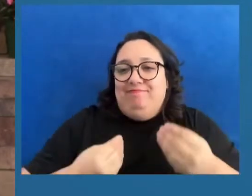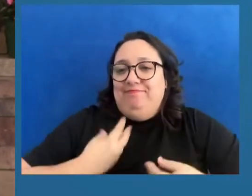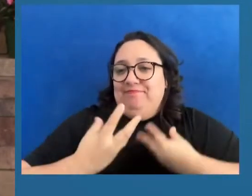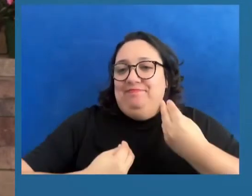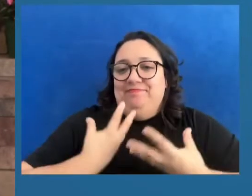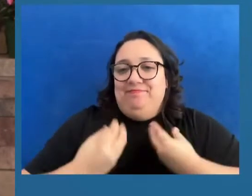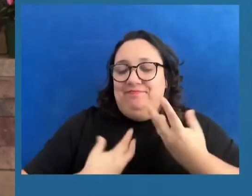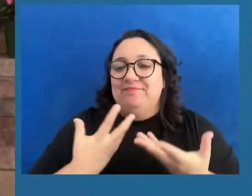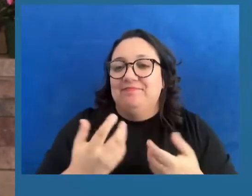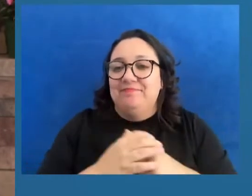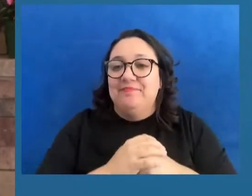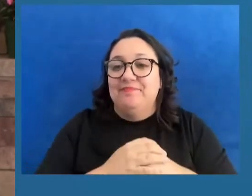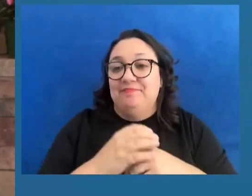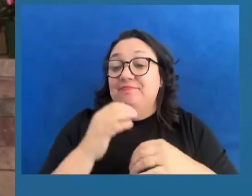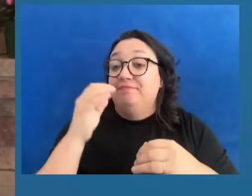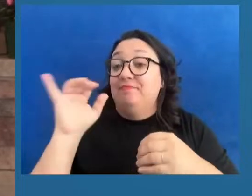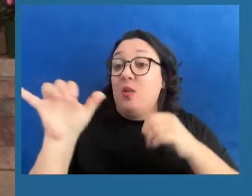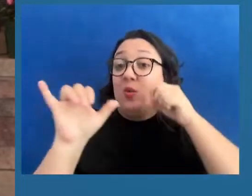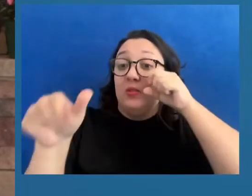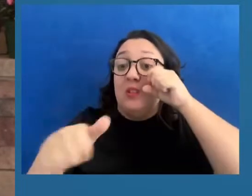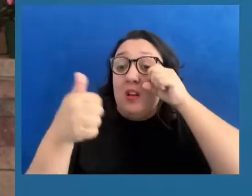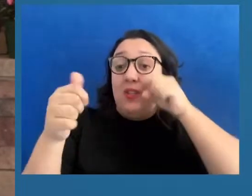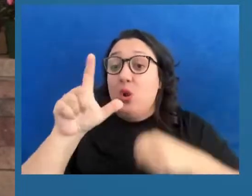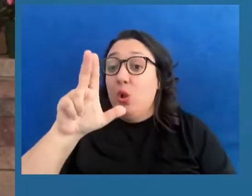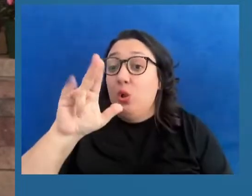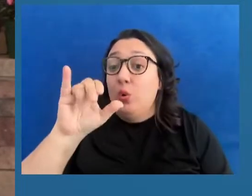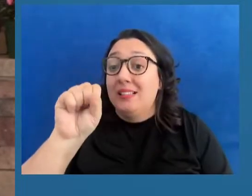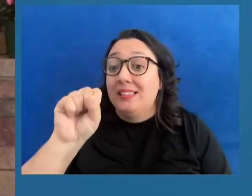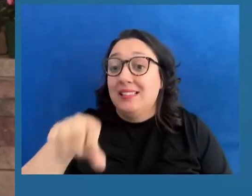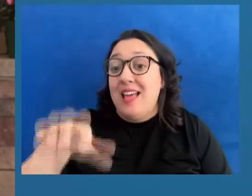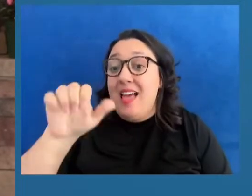And Luis Alvarez, our regular person,